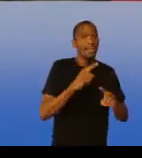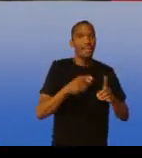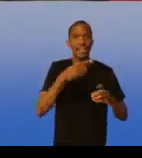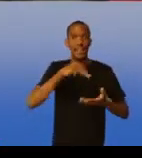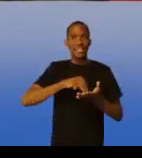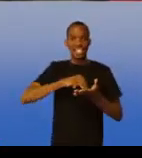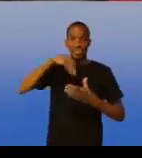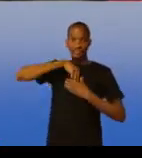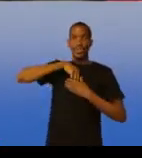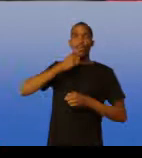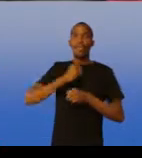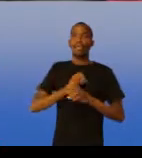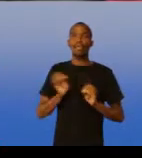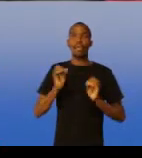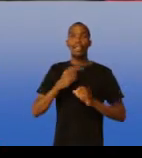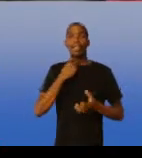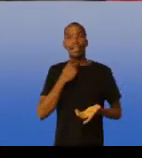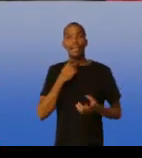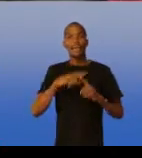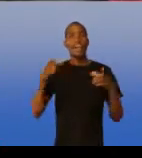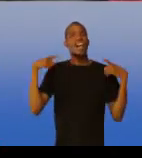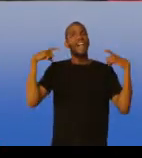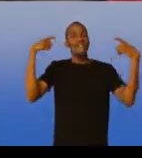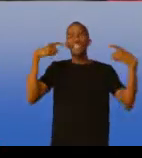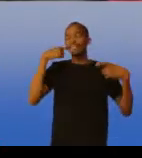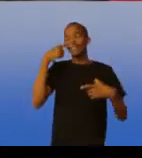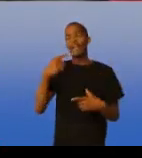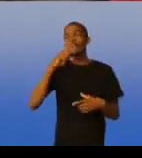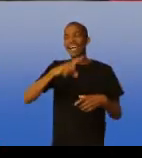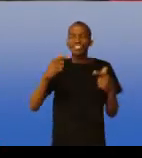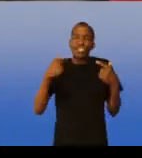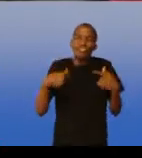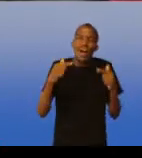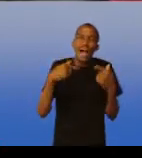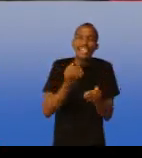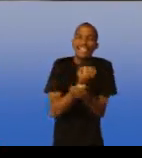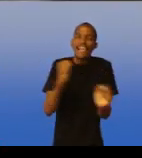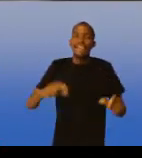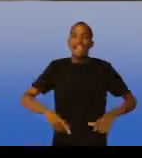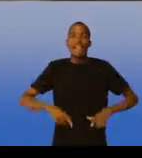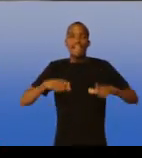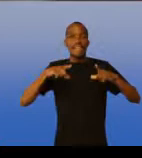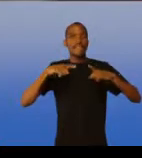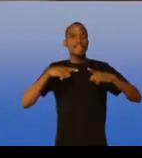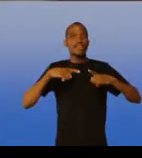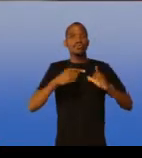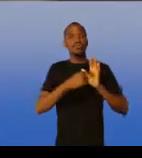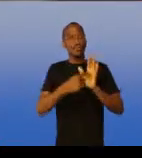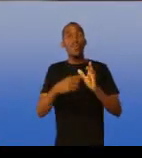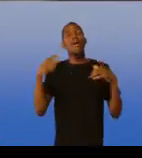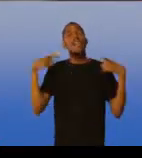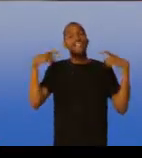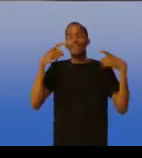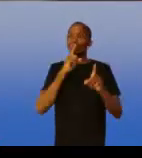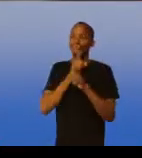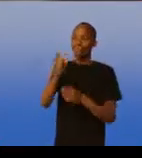started immediately. So this way the government is saying, let us try and save as much lives as we can. That goes to show that our government is really